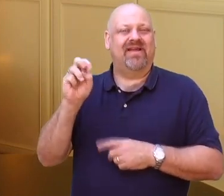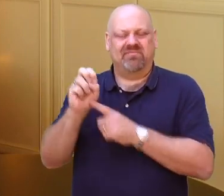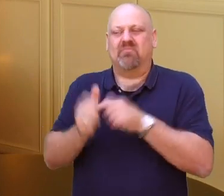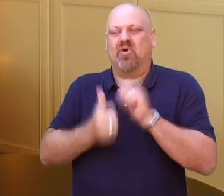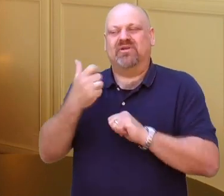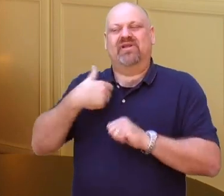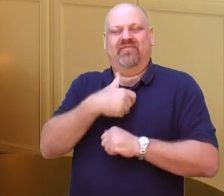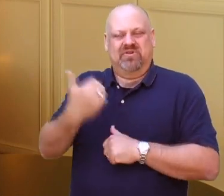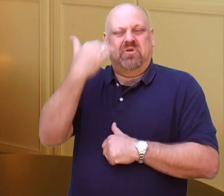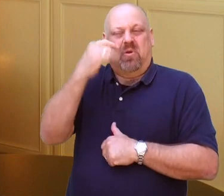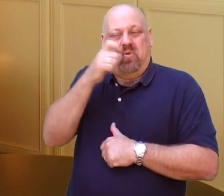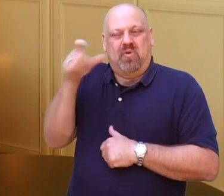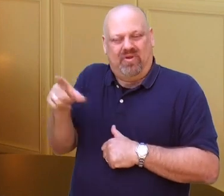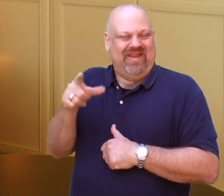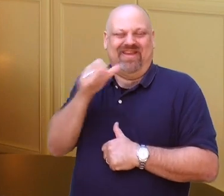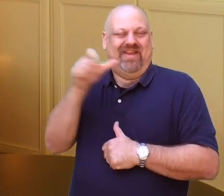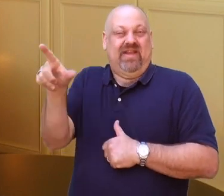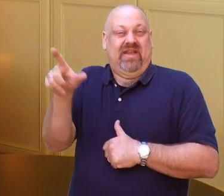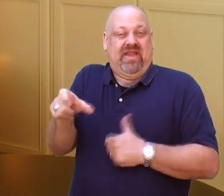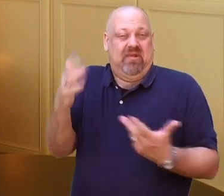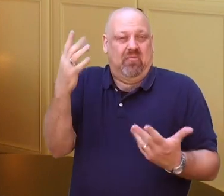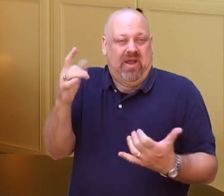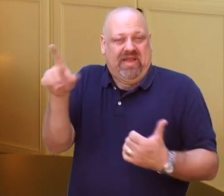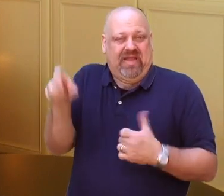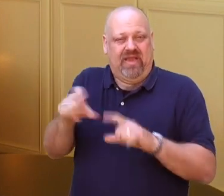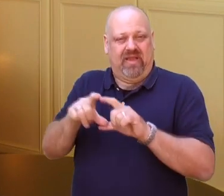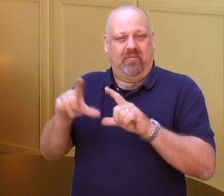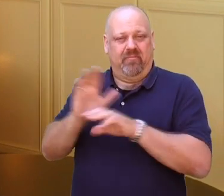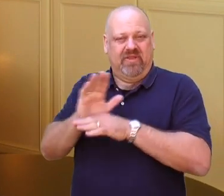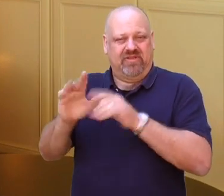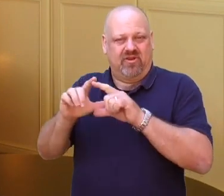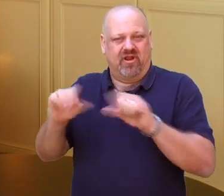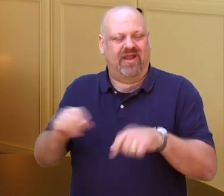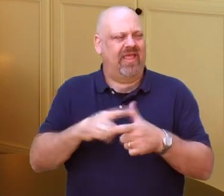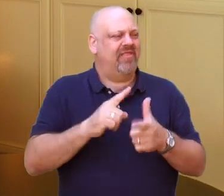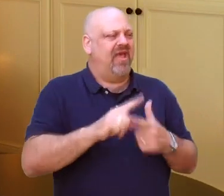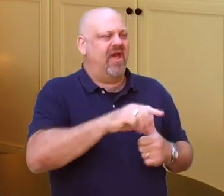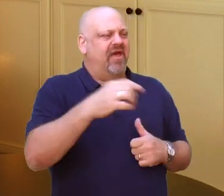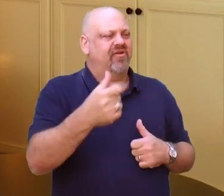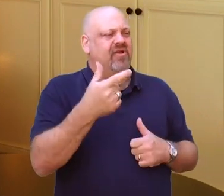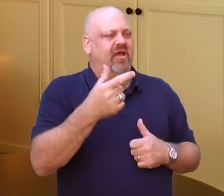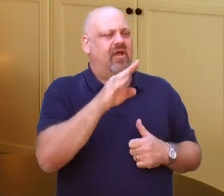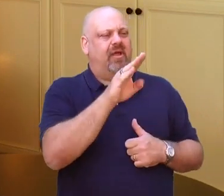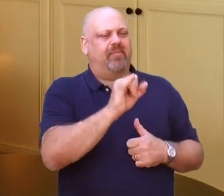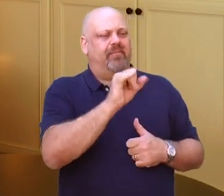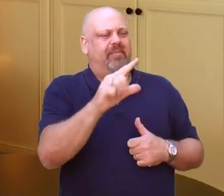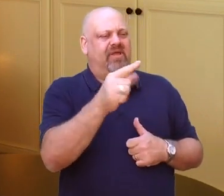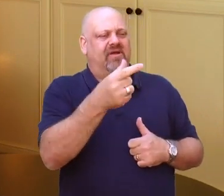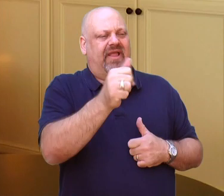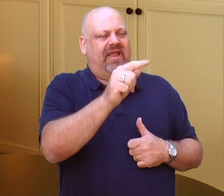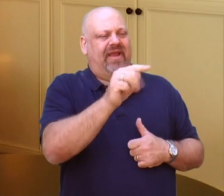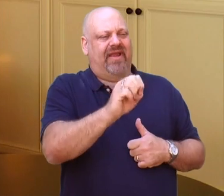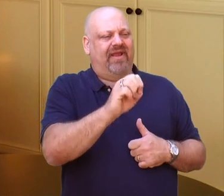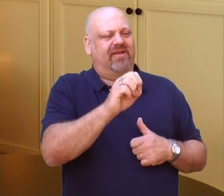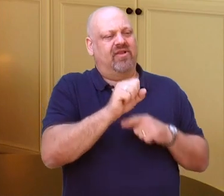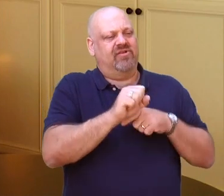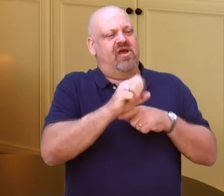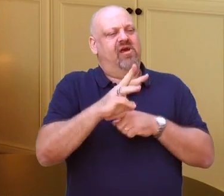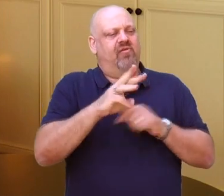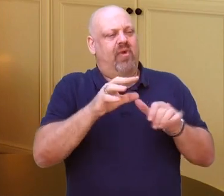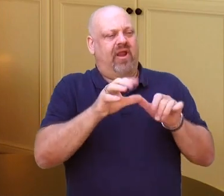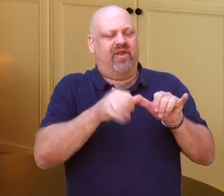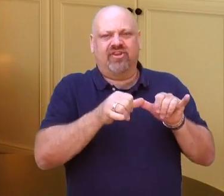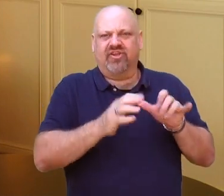a business card? And then there's Bill Gates, a young software engineer whose business card was really flashy and had a lot of